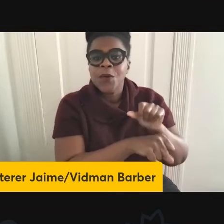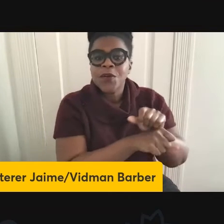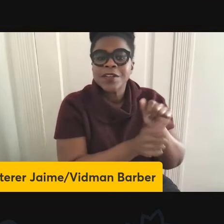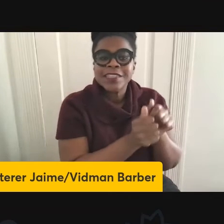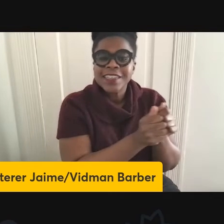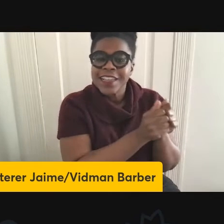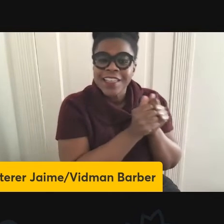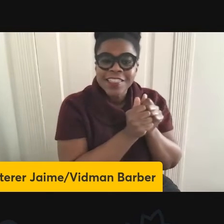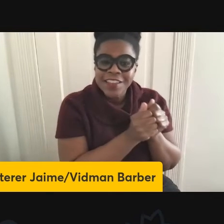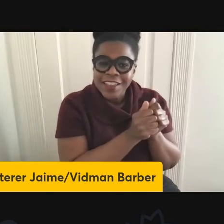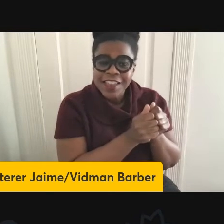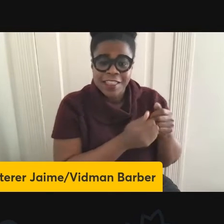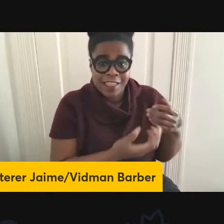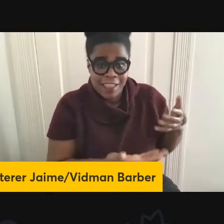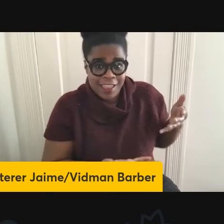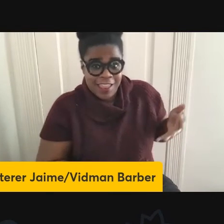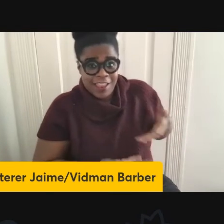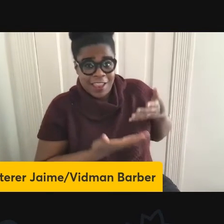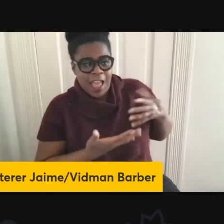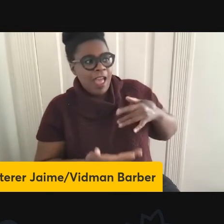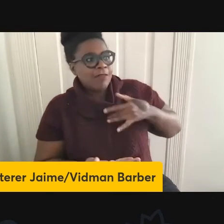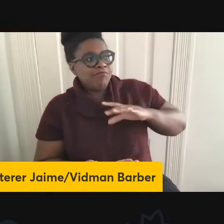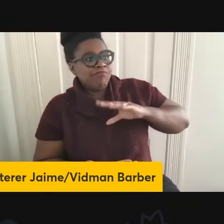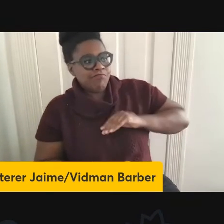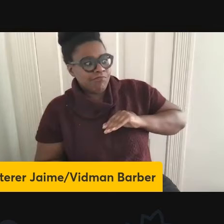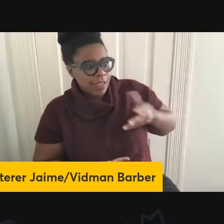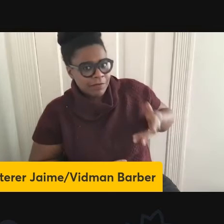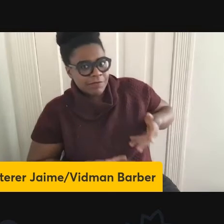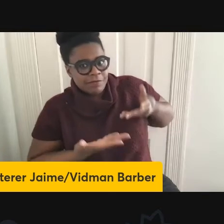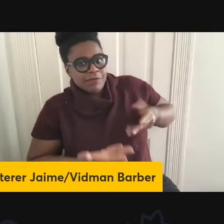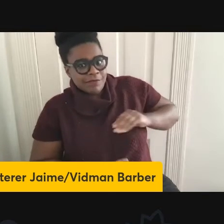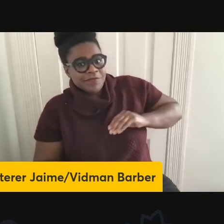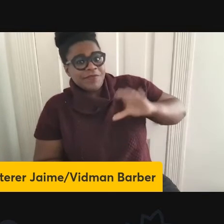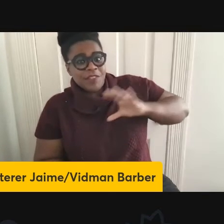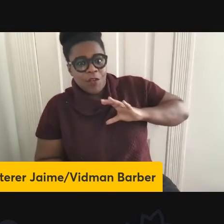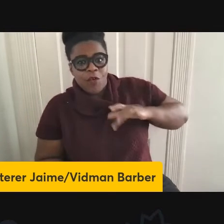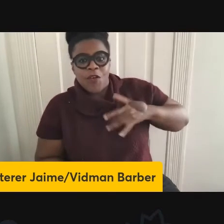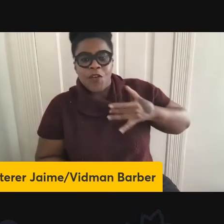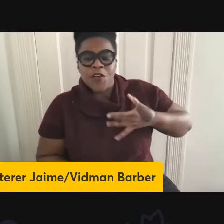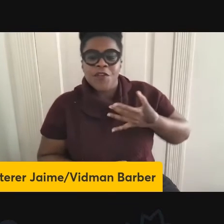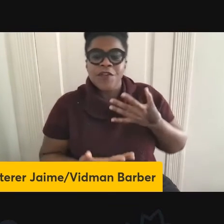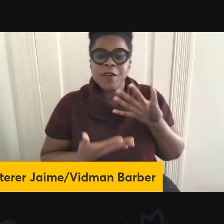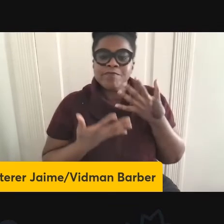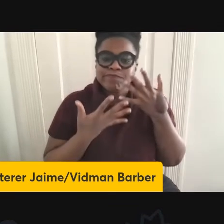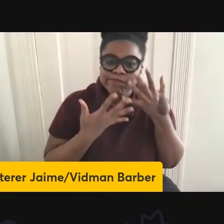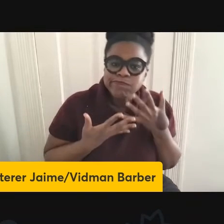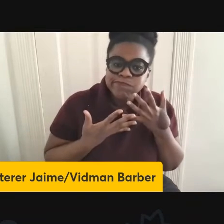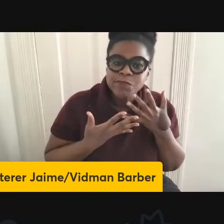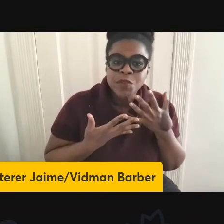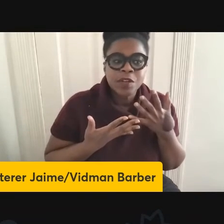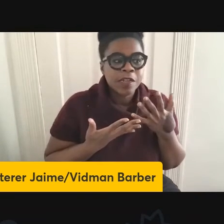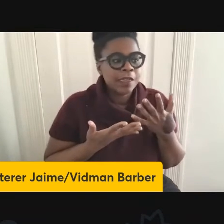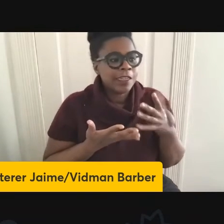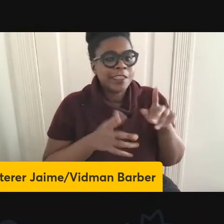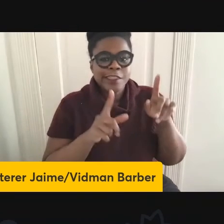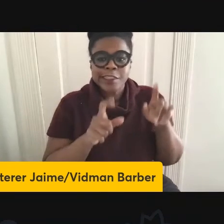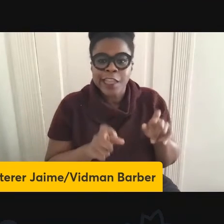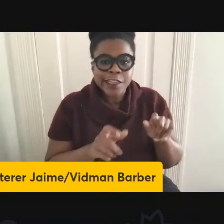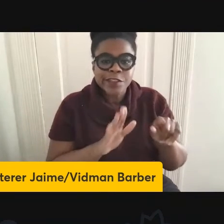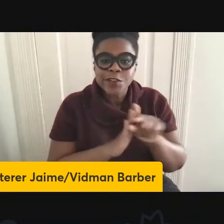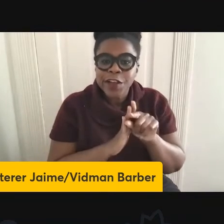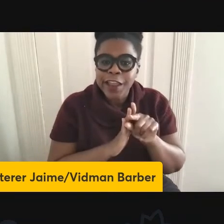that helped to encourage me when I felt down or felt discouraged about, bad test grades or a bad